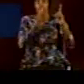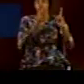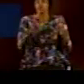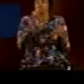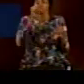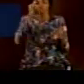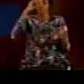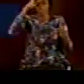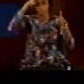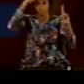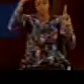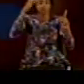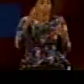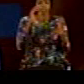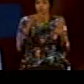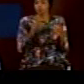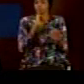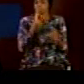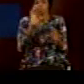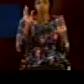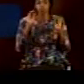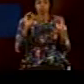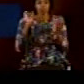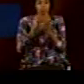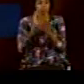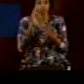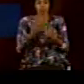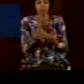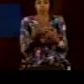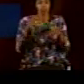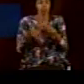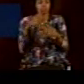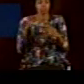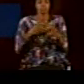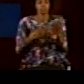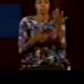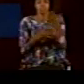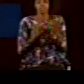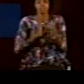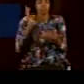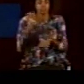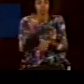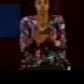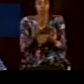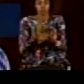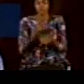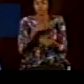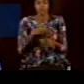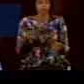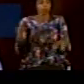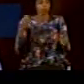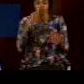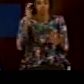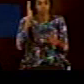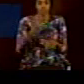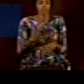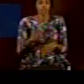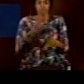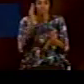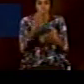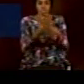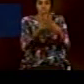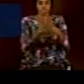hand. He then says, I will walk, and who shall let it? We are going to pray. Nothing is going to hinder